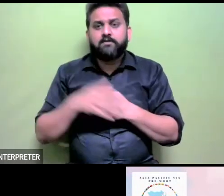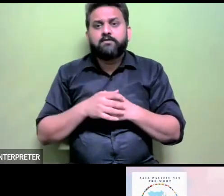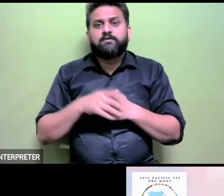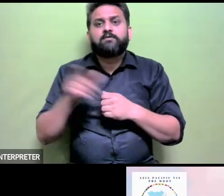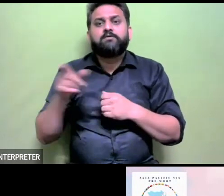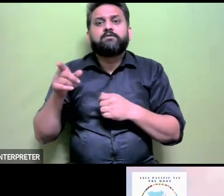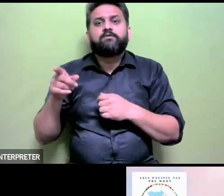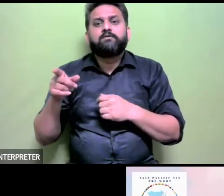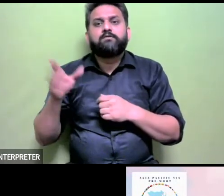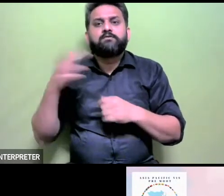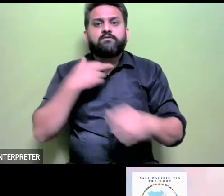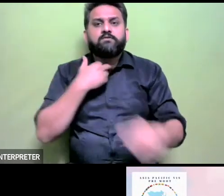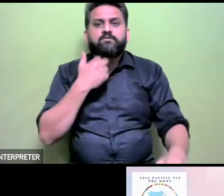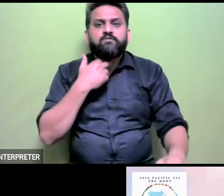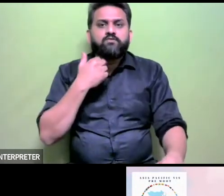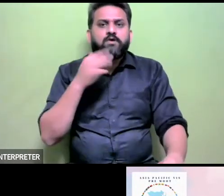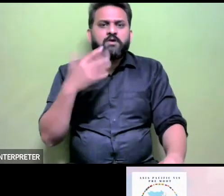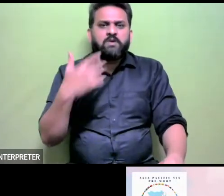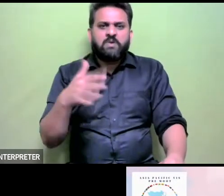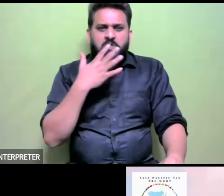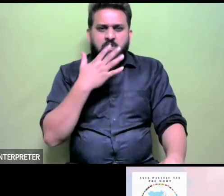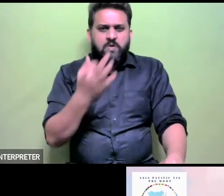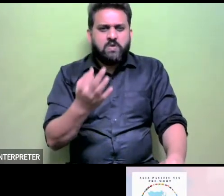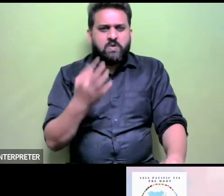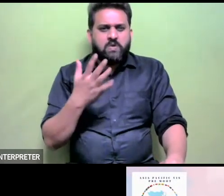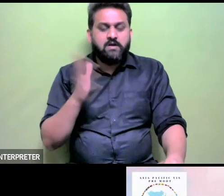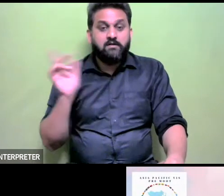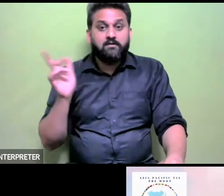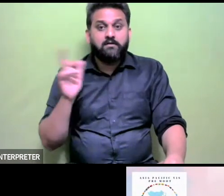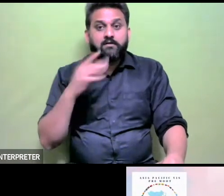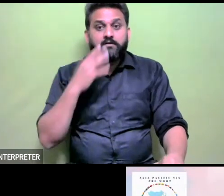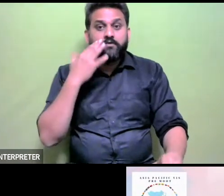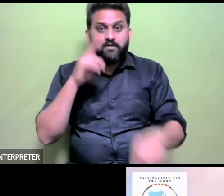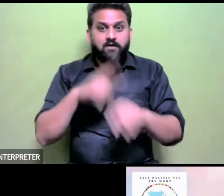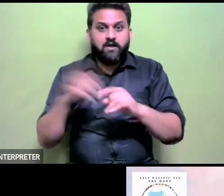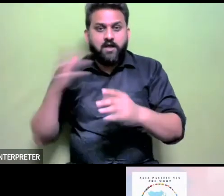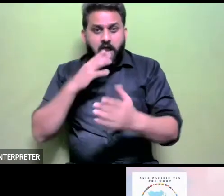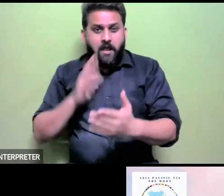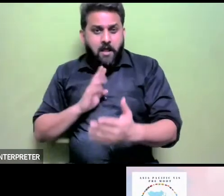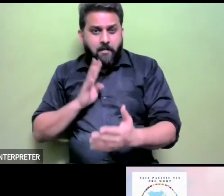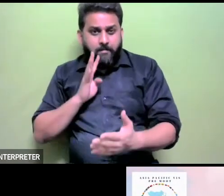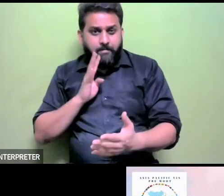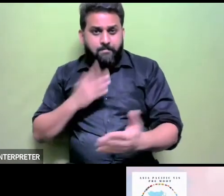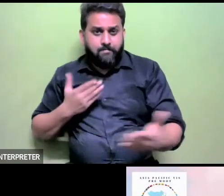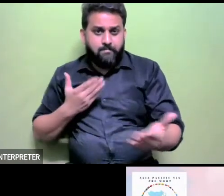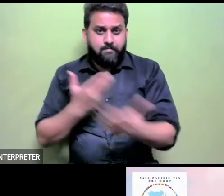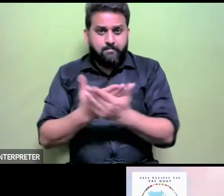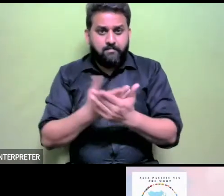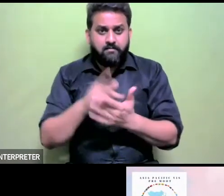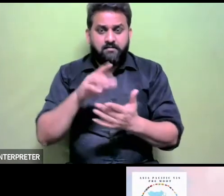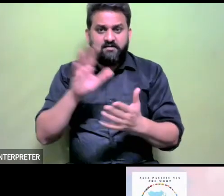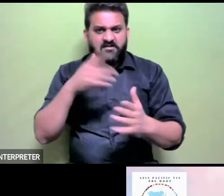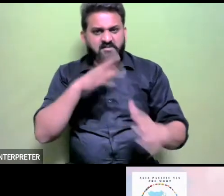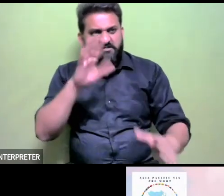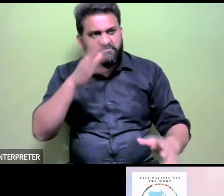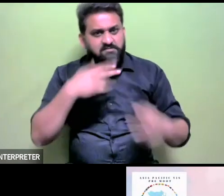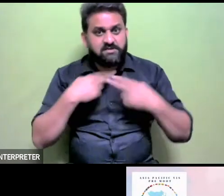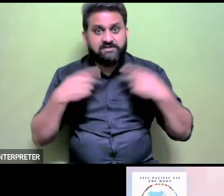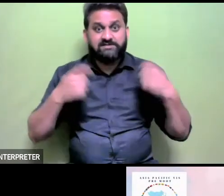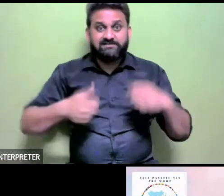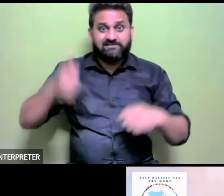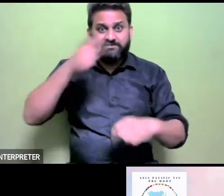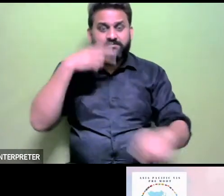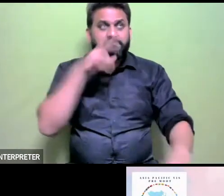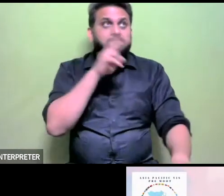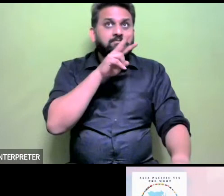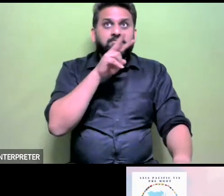whose voice modulation was so good that once he was quoting it, a citation, I see the judge's faces and the